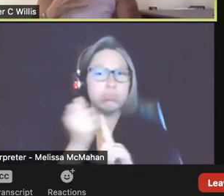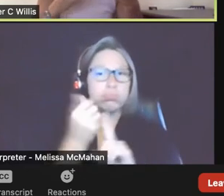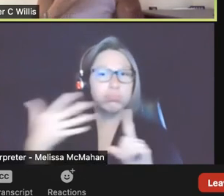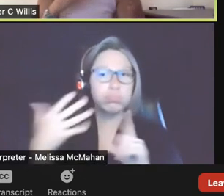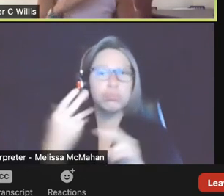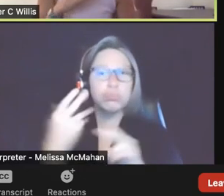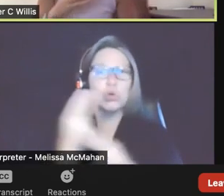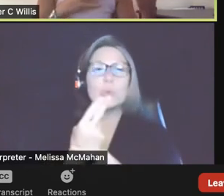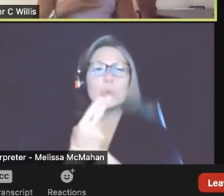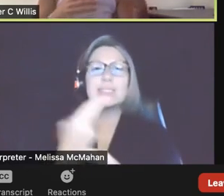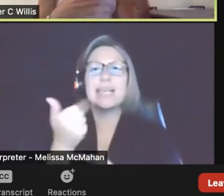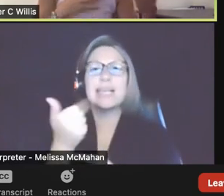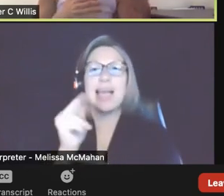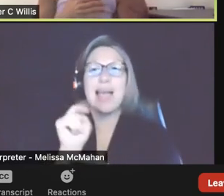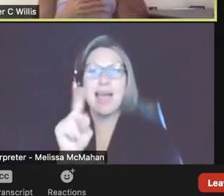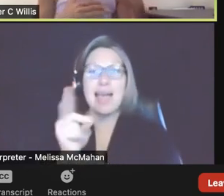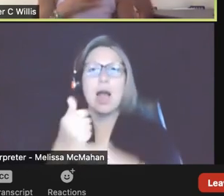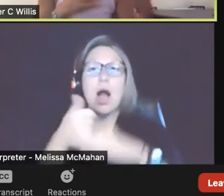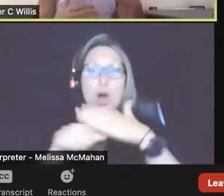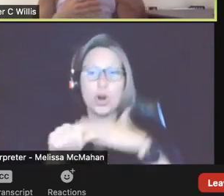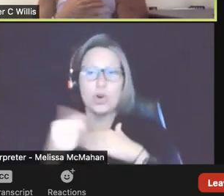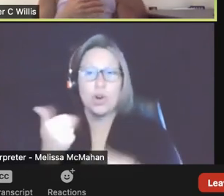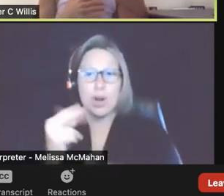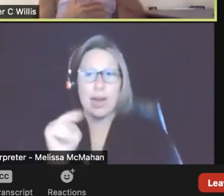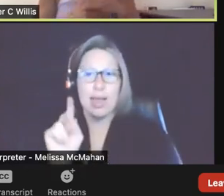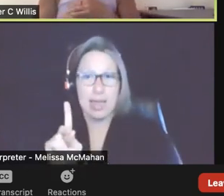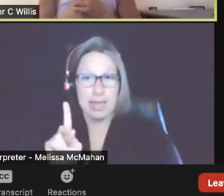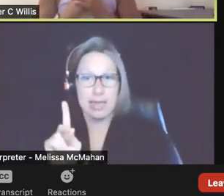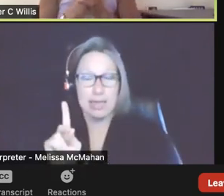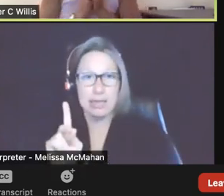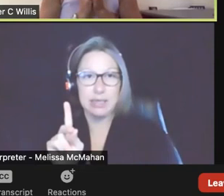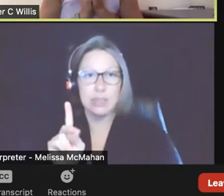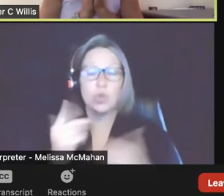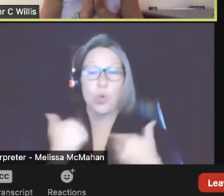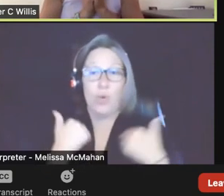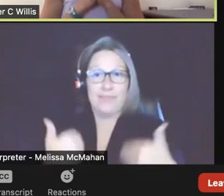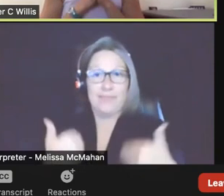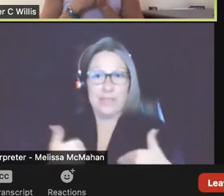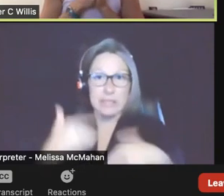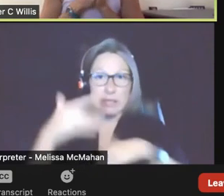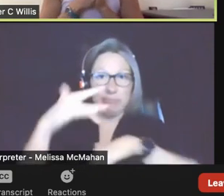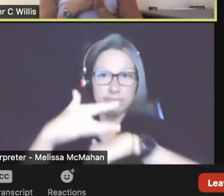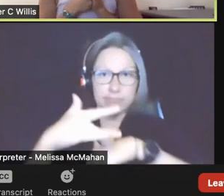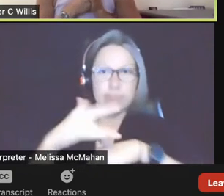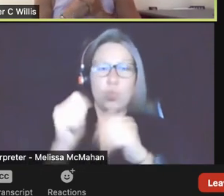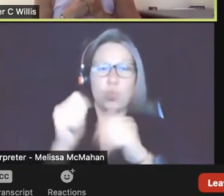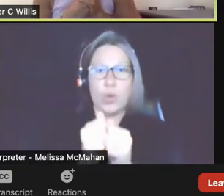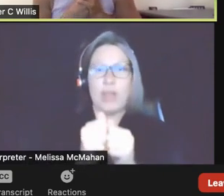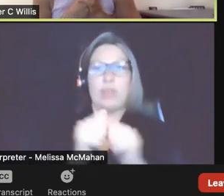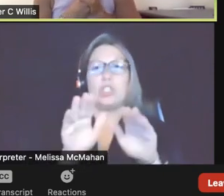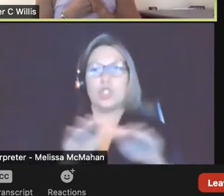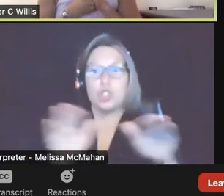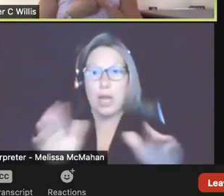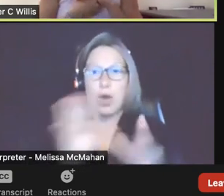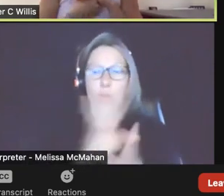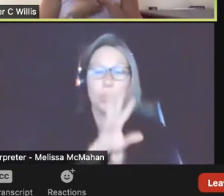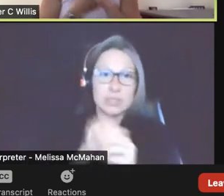a tactile manner. So having physical contact with that child, participating in something with